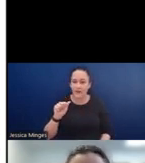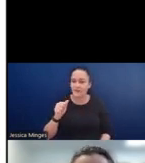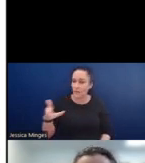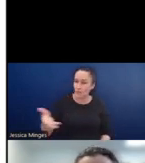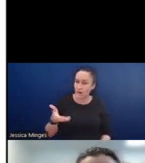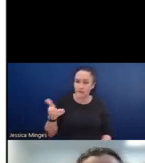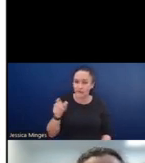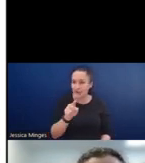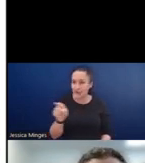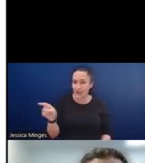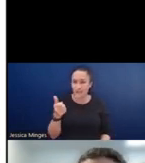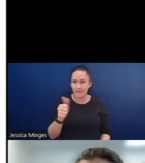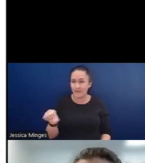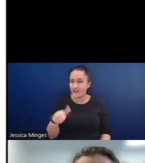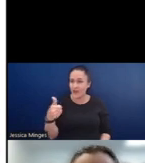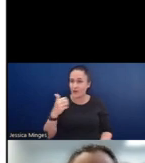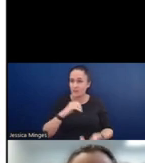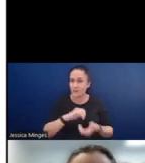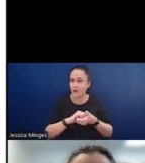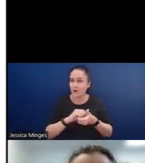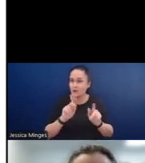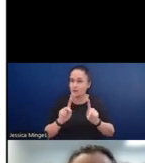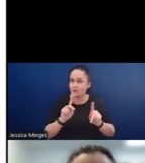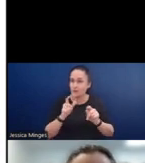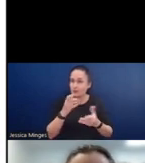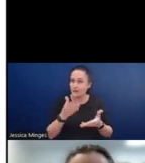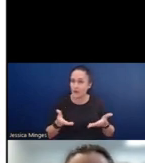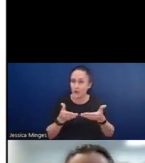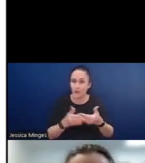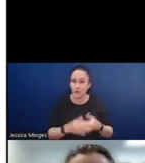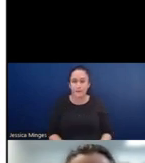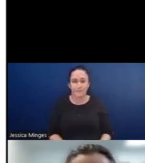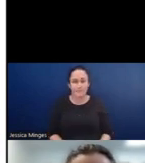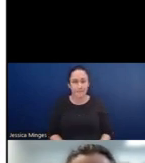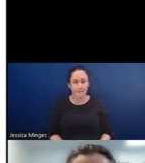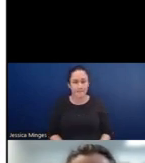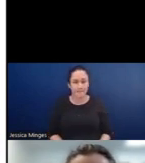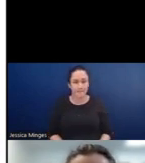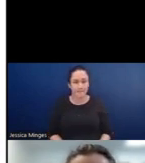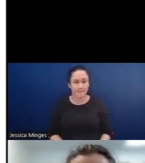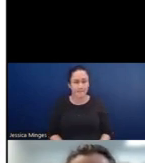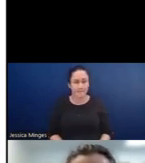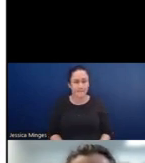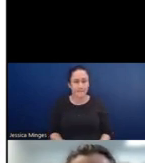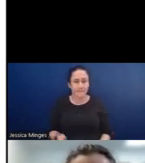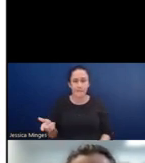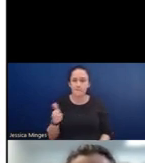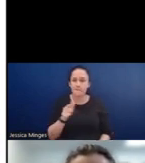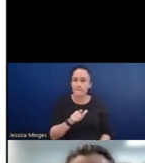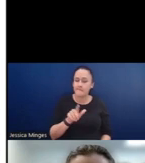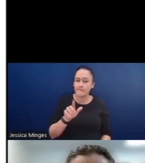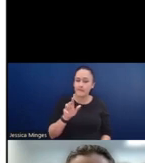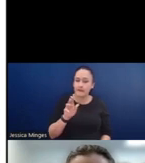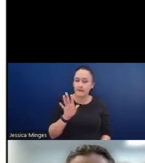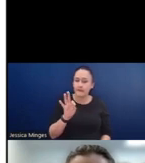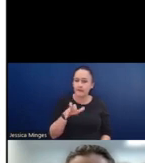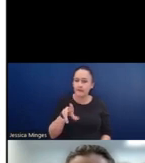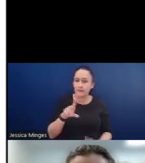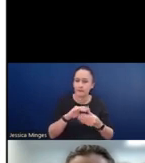any of our partners who are here. Thank you. Thank you. Wait, just to give a little shout out in case people don't know